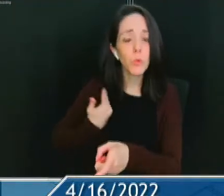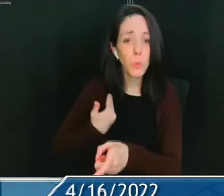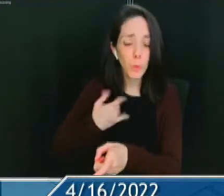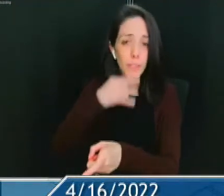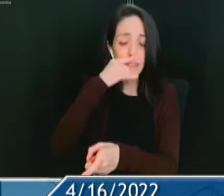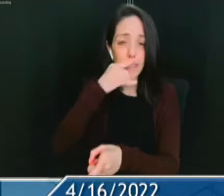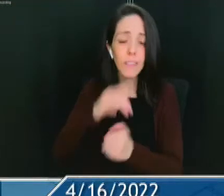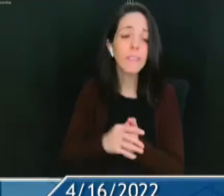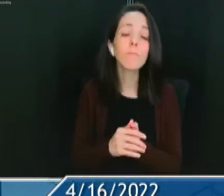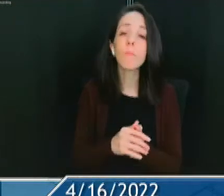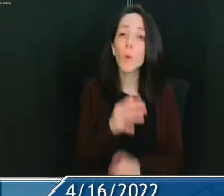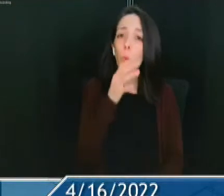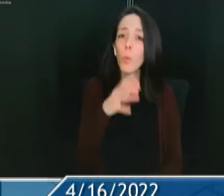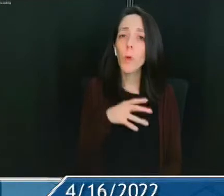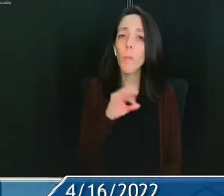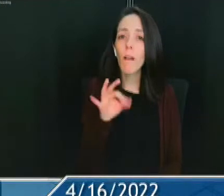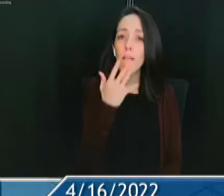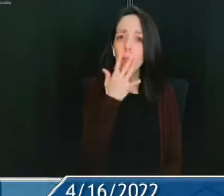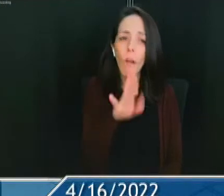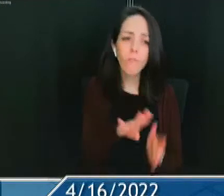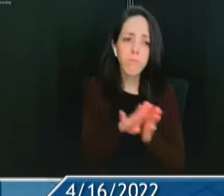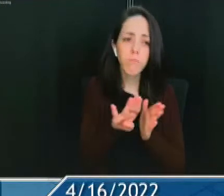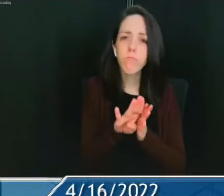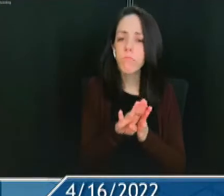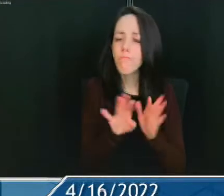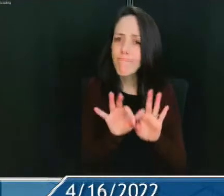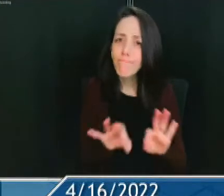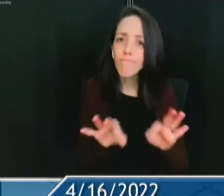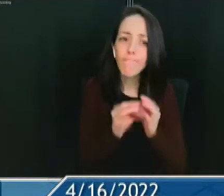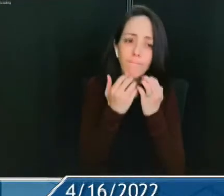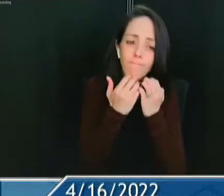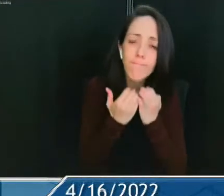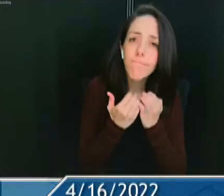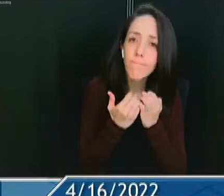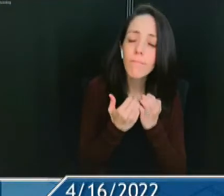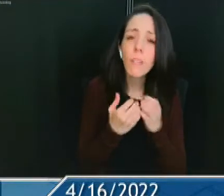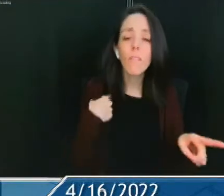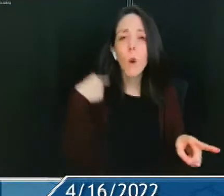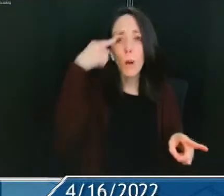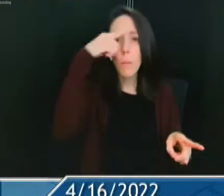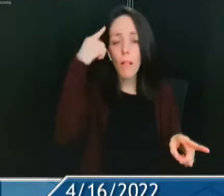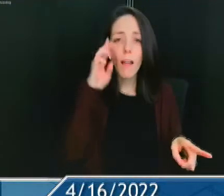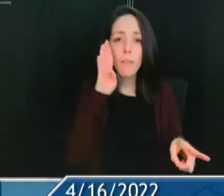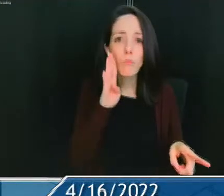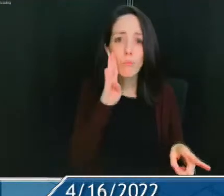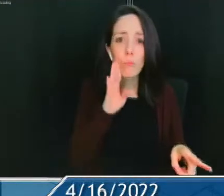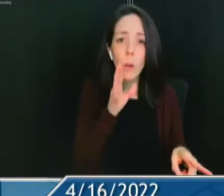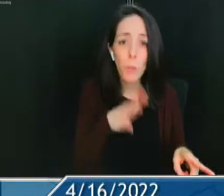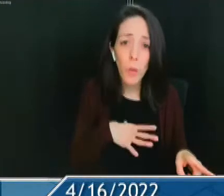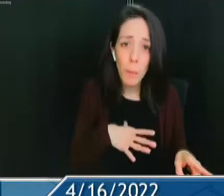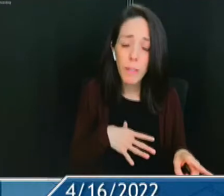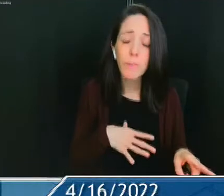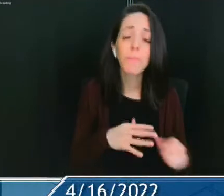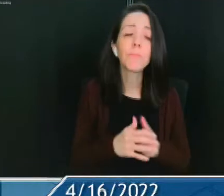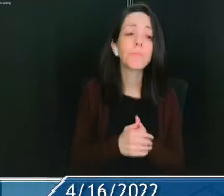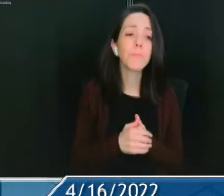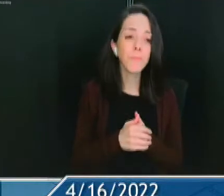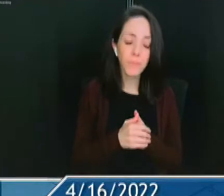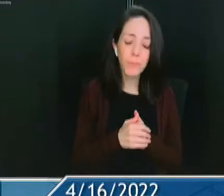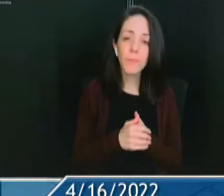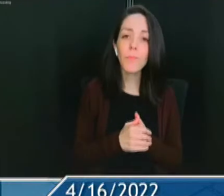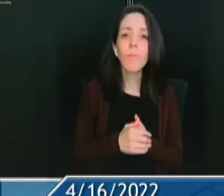meaningful experiences and community for self-expression of Black and Brown women. The Unity Football Training Program that